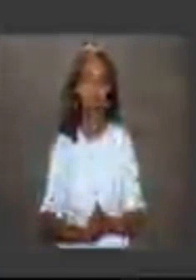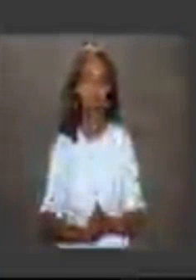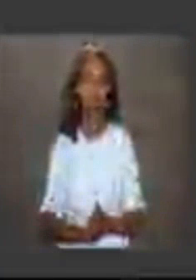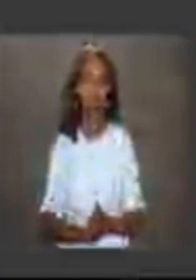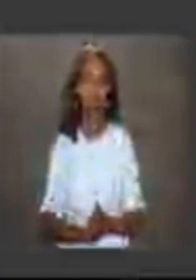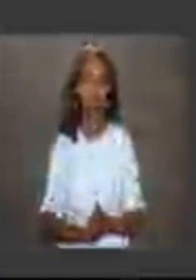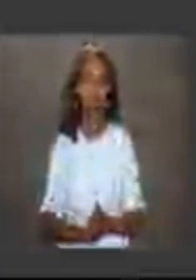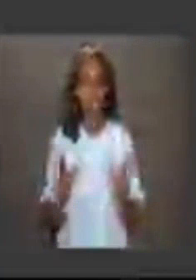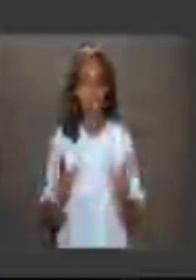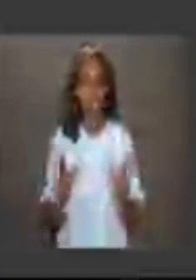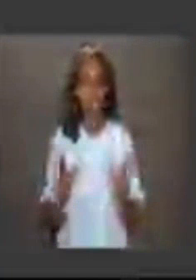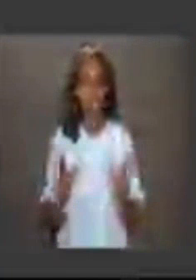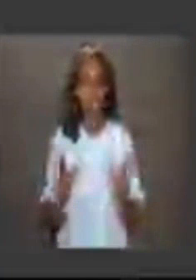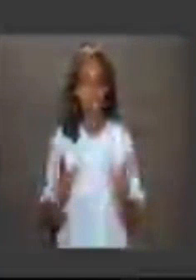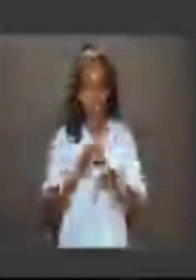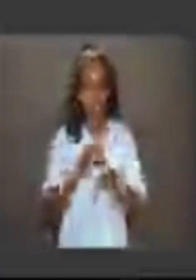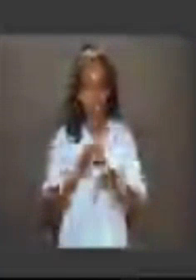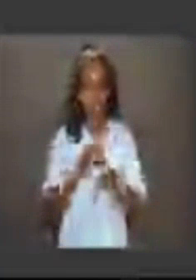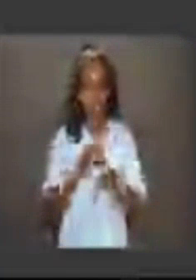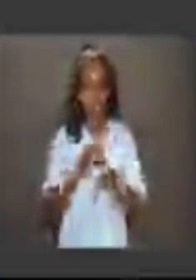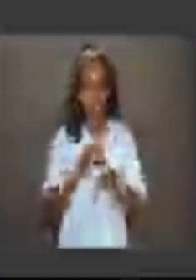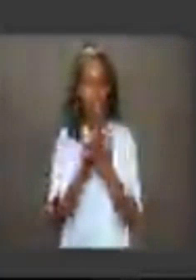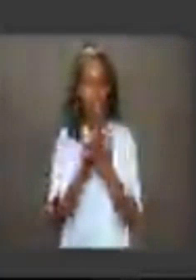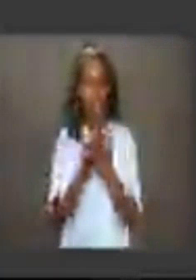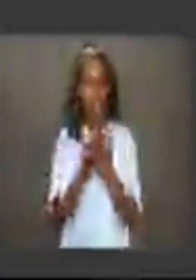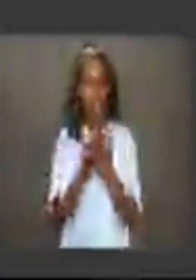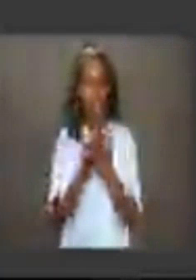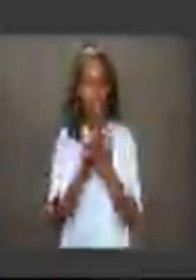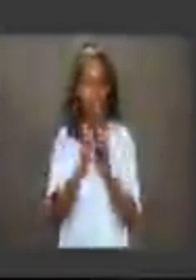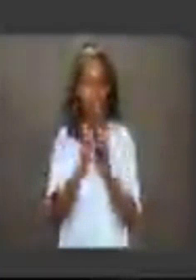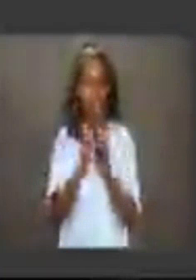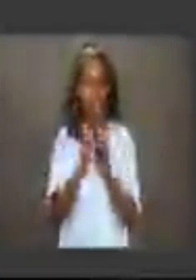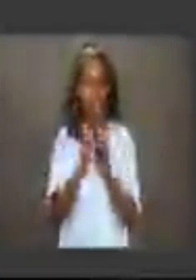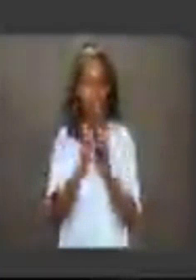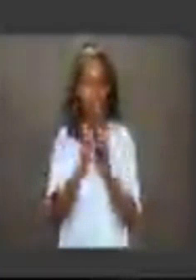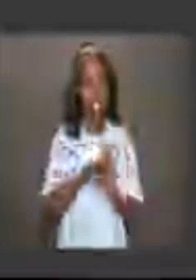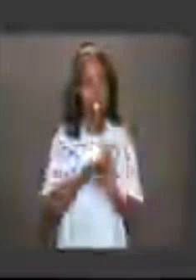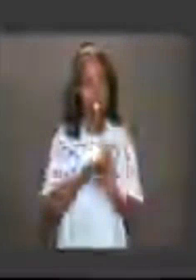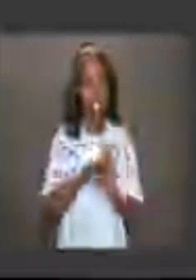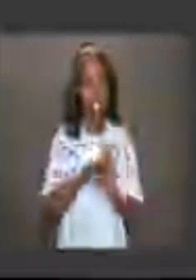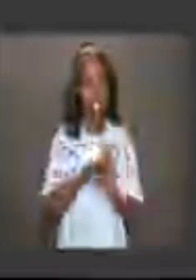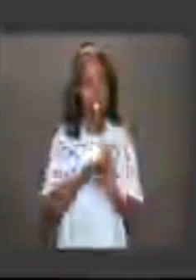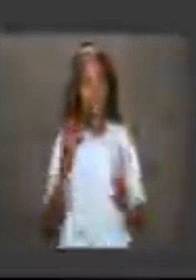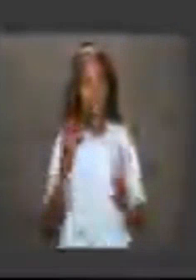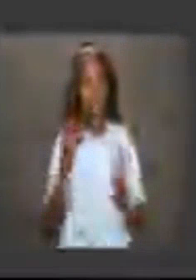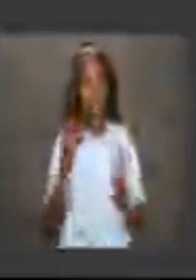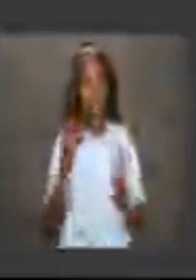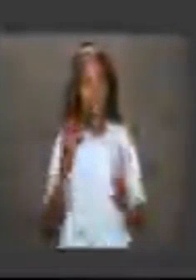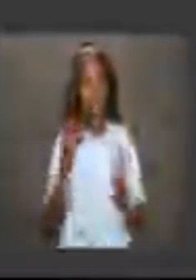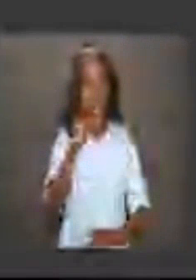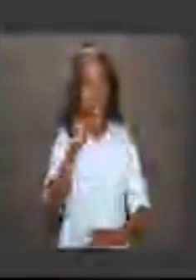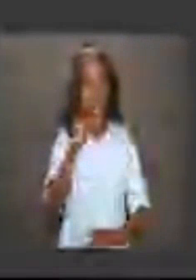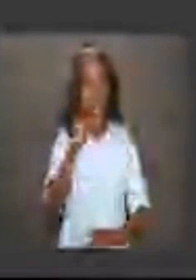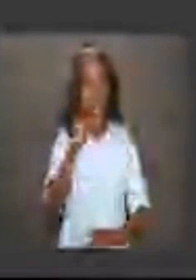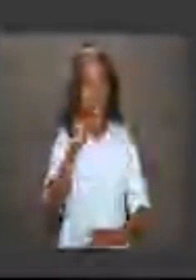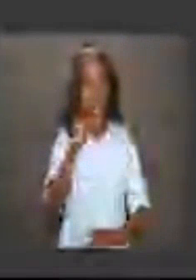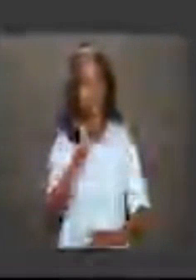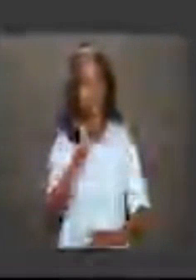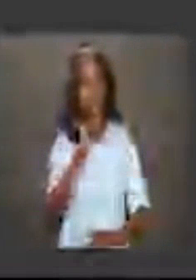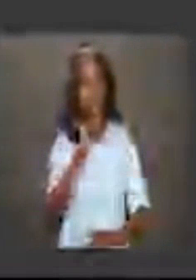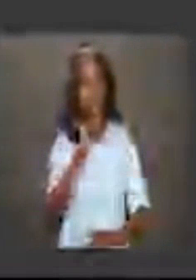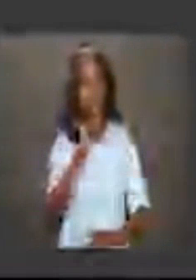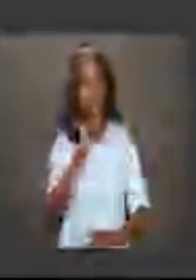of whole numbers denoted by w includes 0 and all